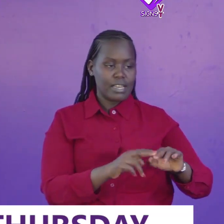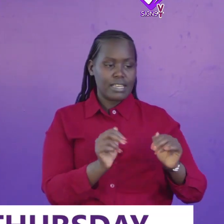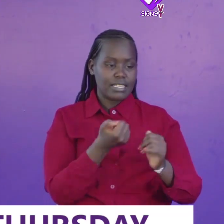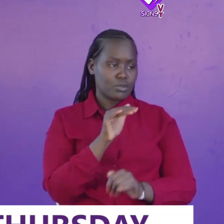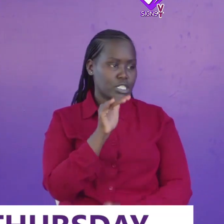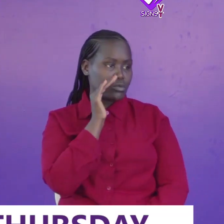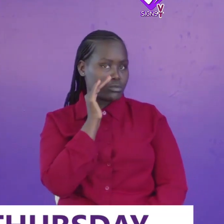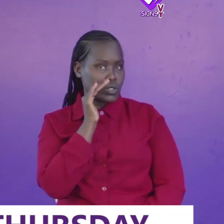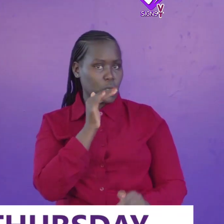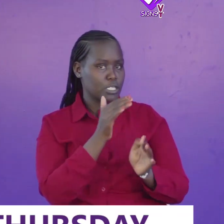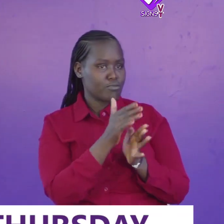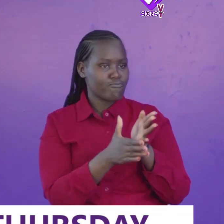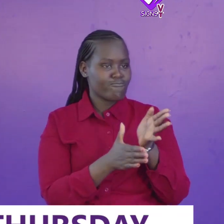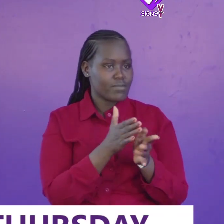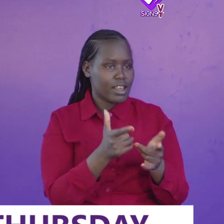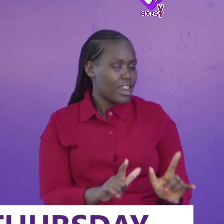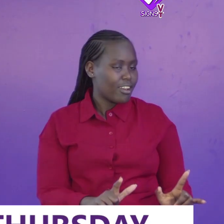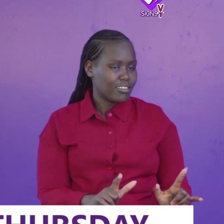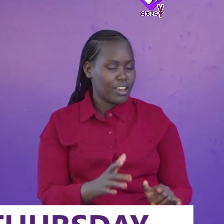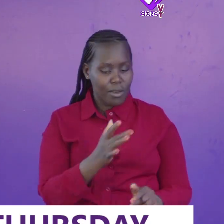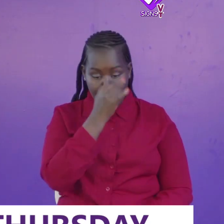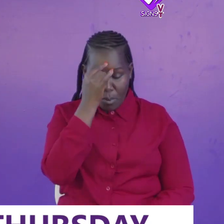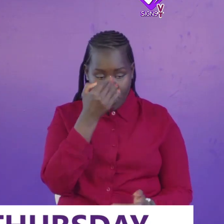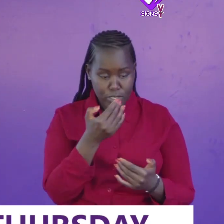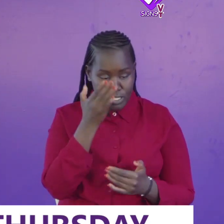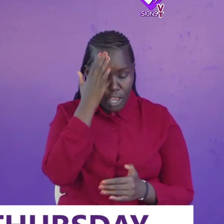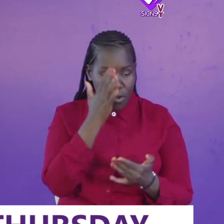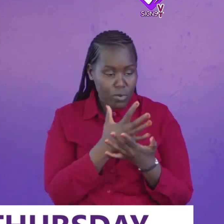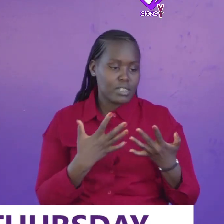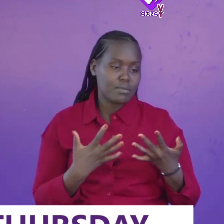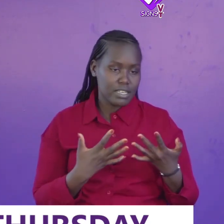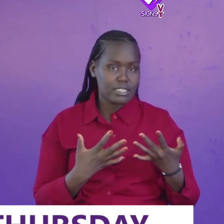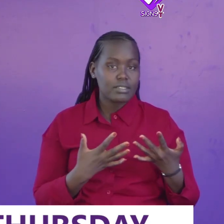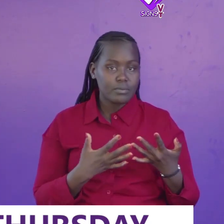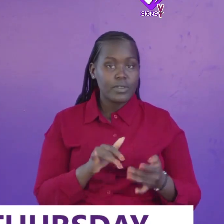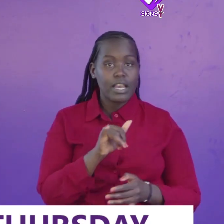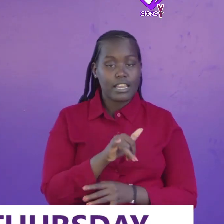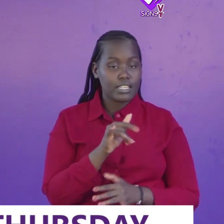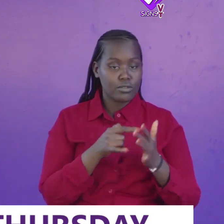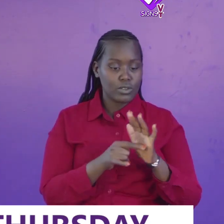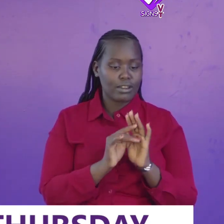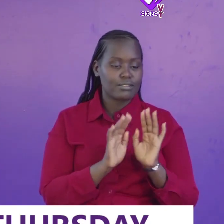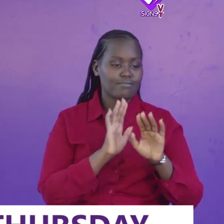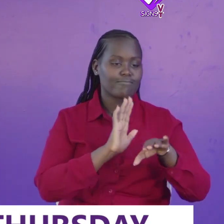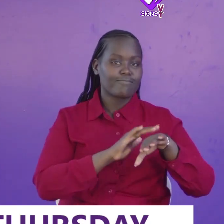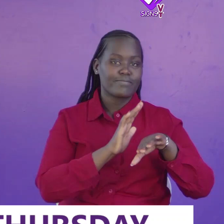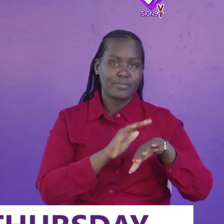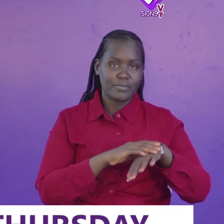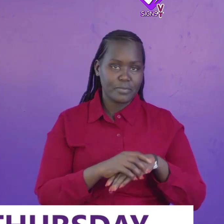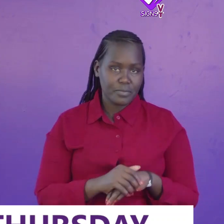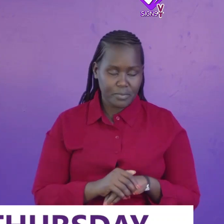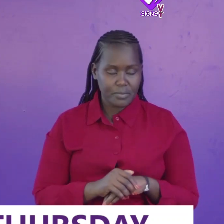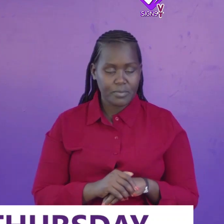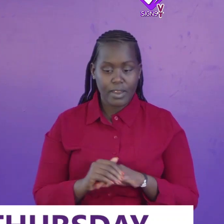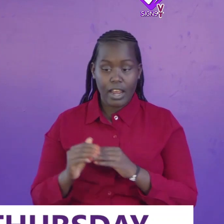sign language, because kuna vitu I'm very sure unaelewa, and that is it's very good. Yes.